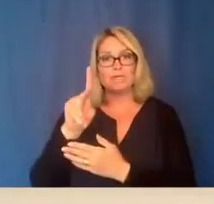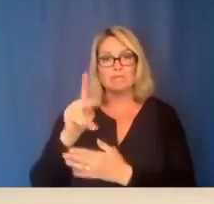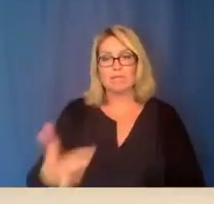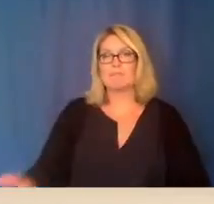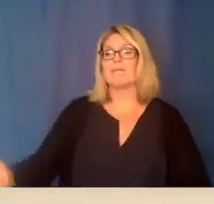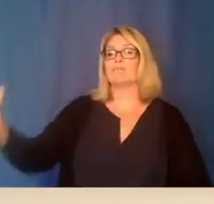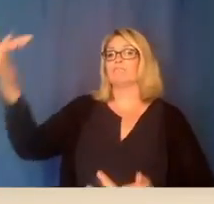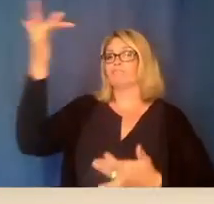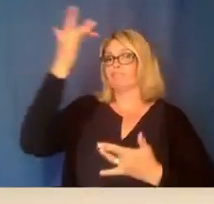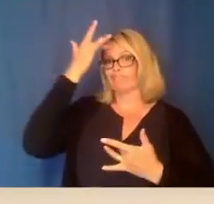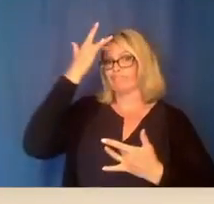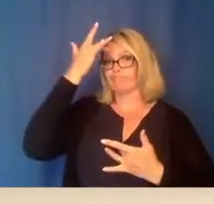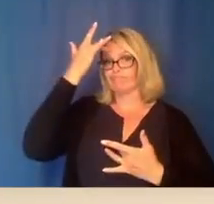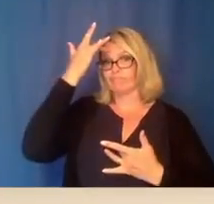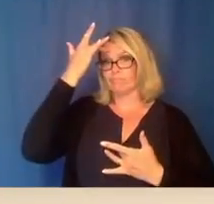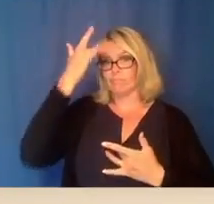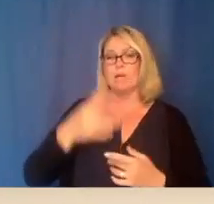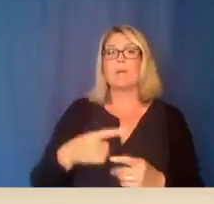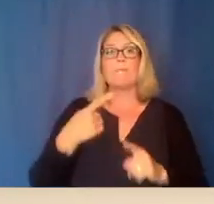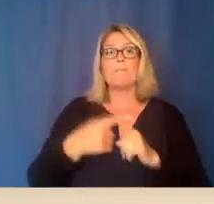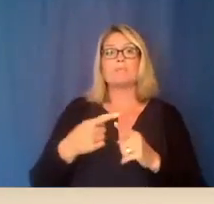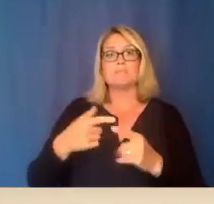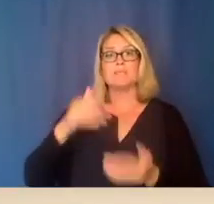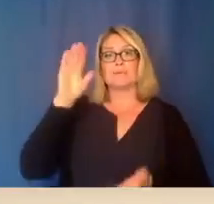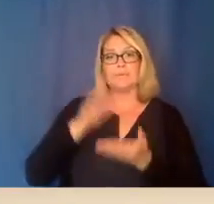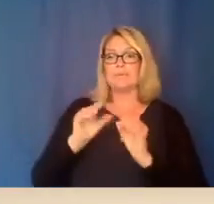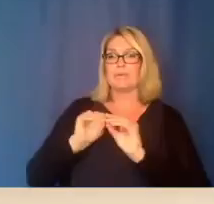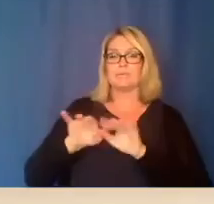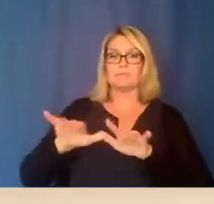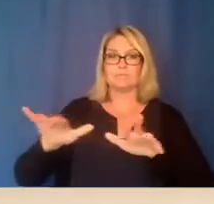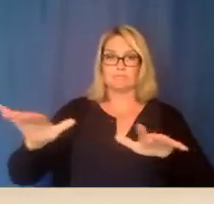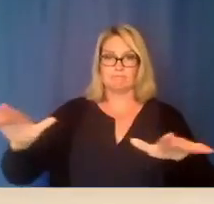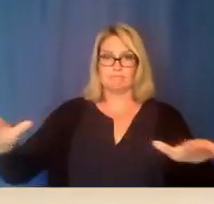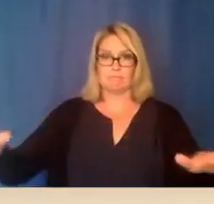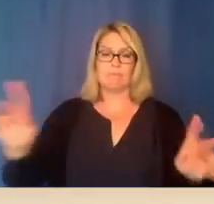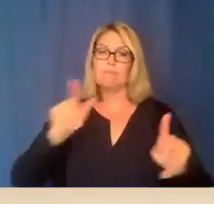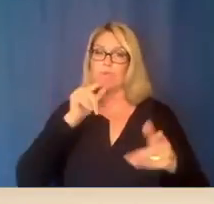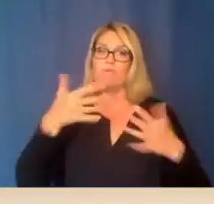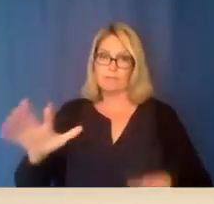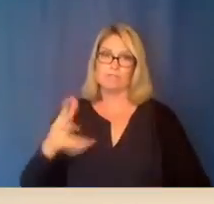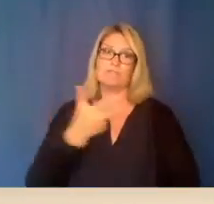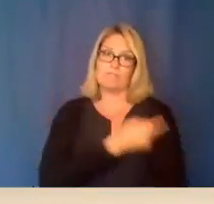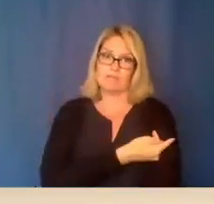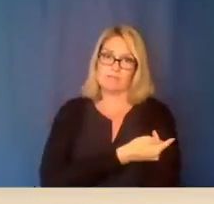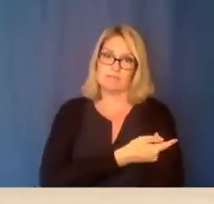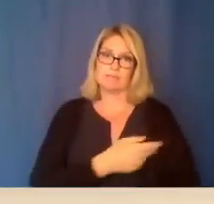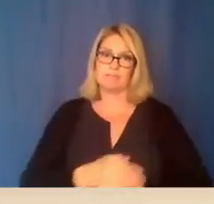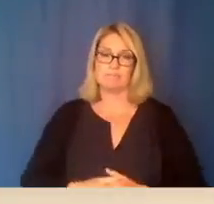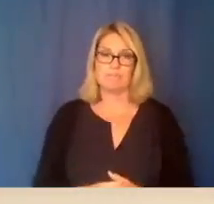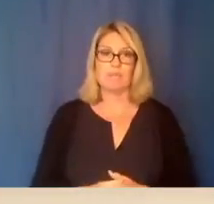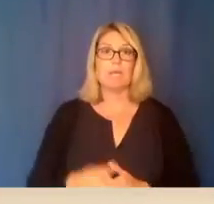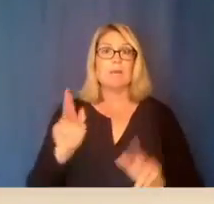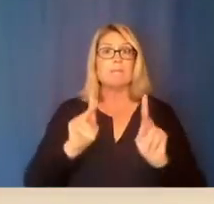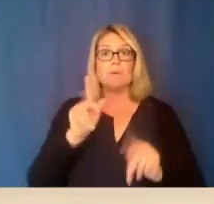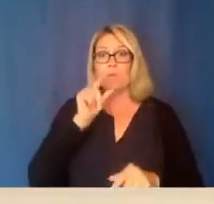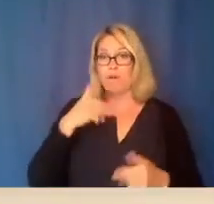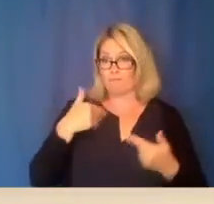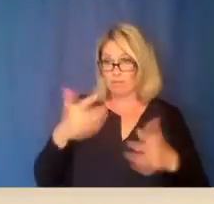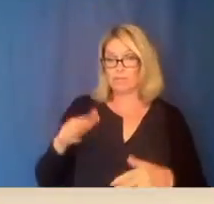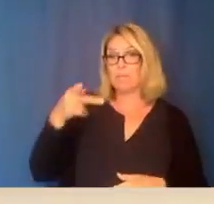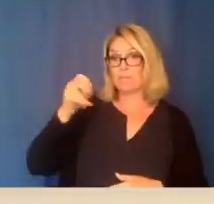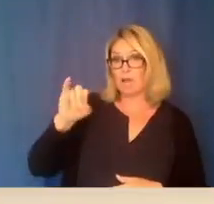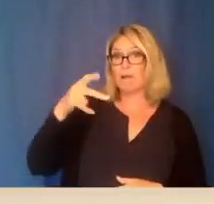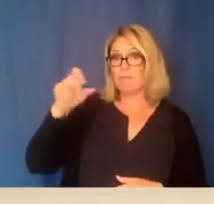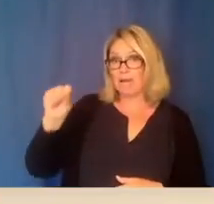COVID, and also decreased risk of transmitting it. So we have people with a PI pass, meaning that they are